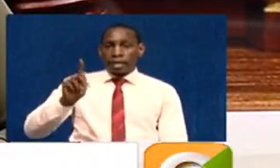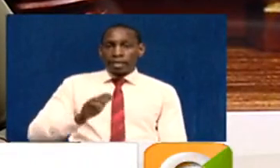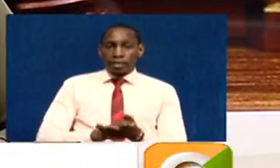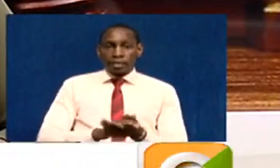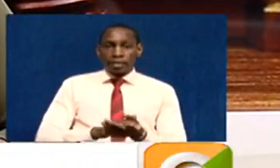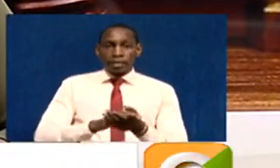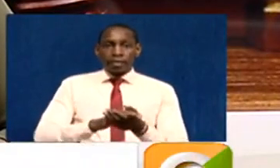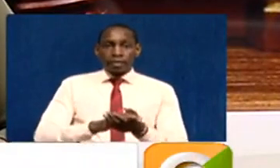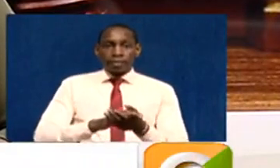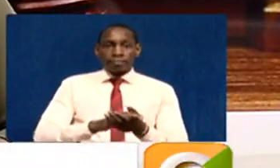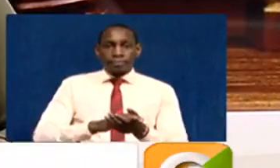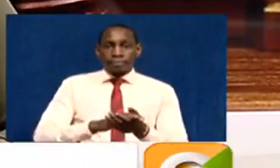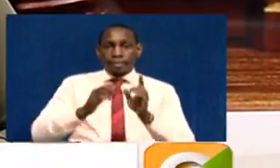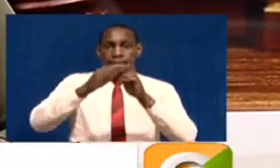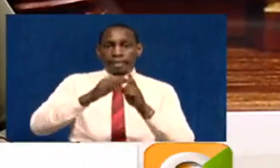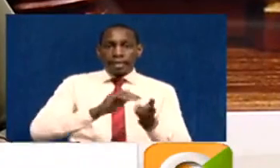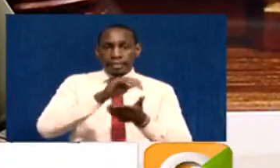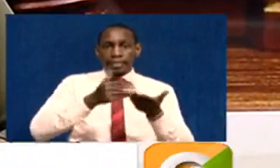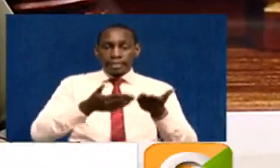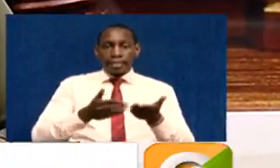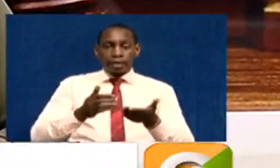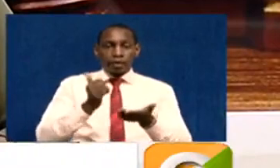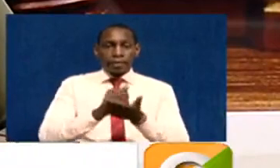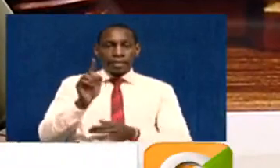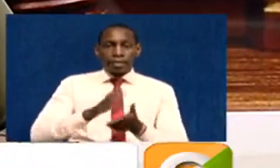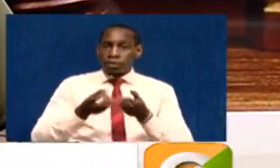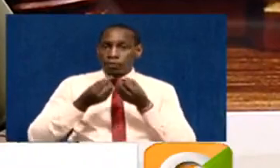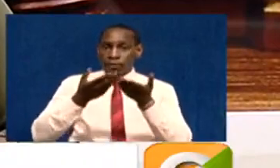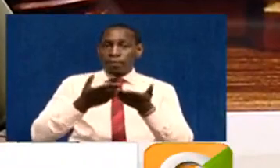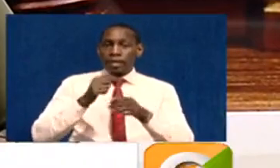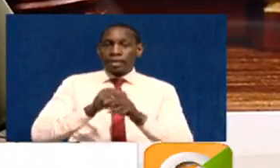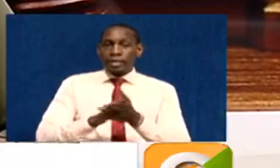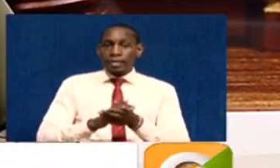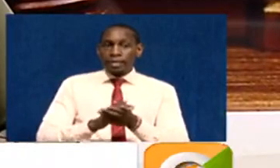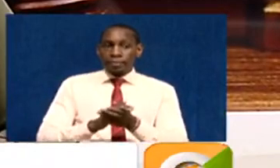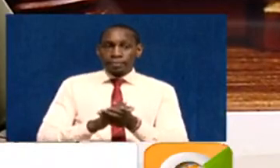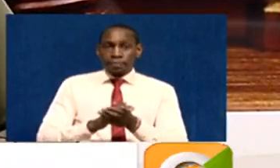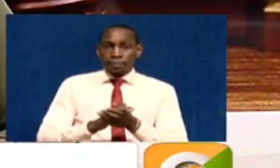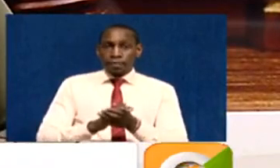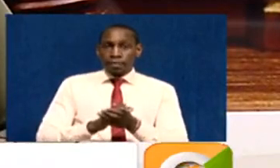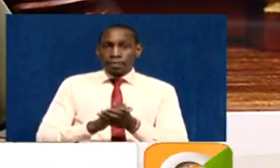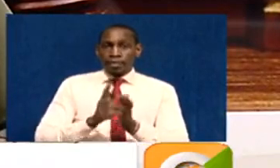main tallying center at their offices here in Nairobi. We'll update you when we get the very latest numbers from there. Now.